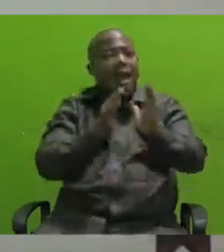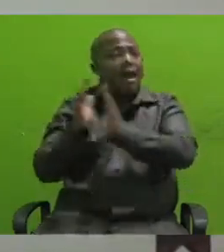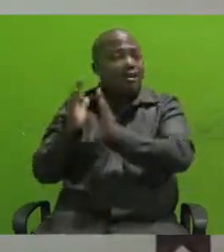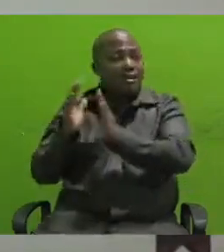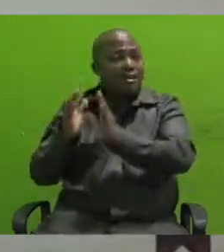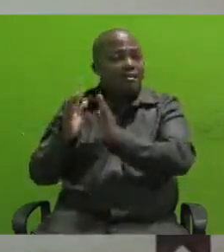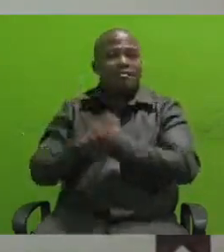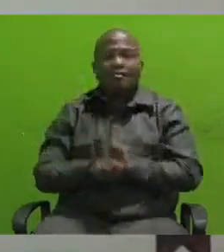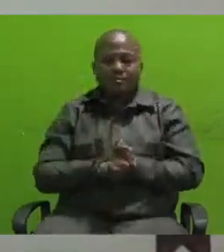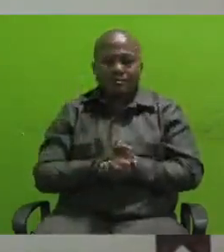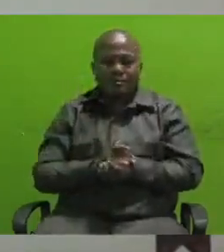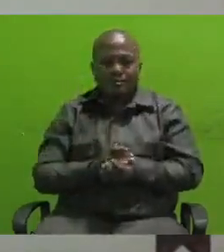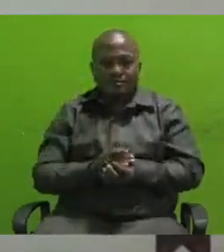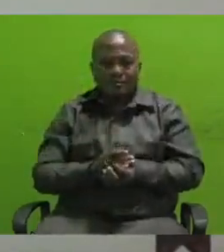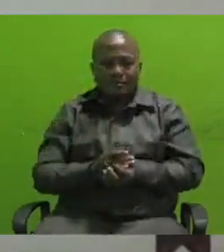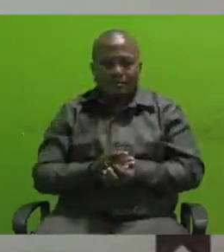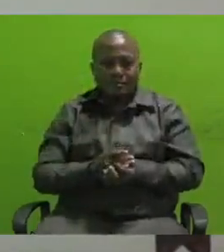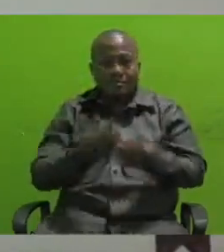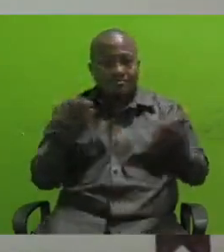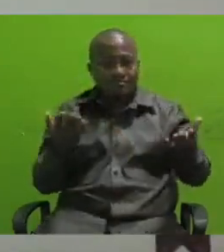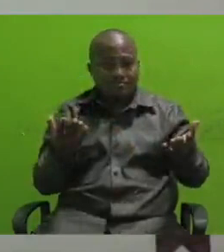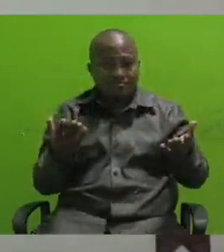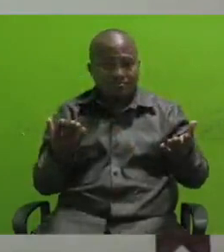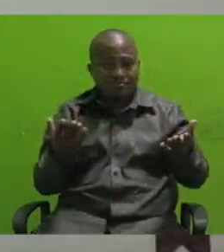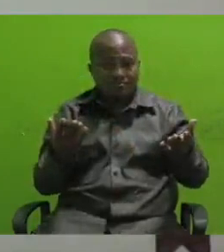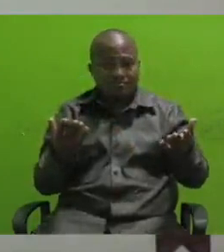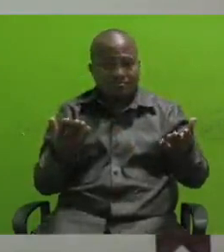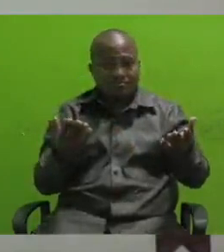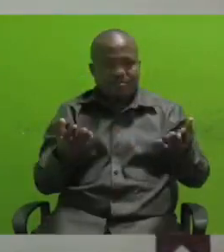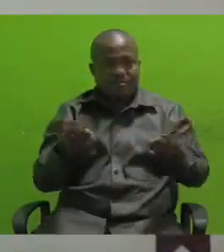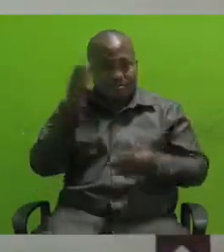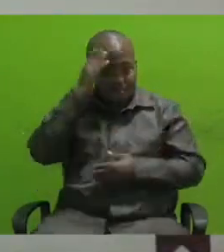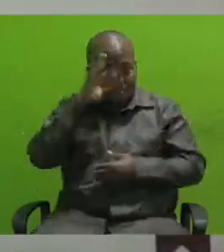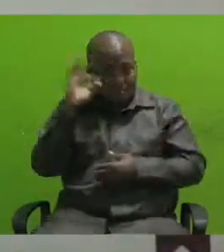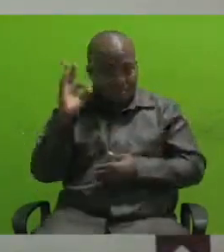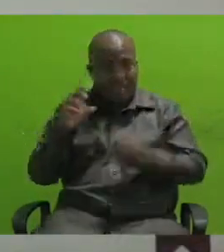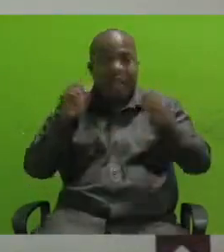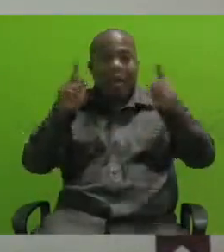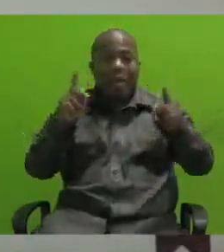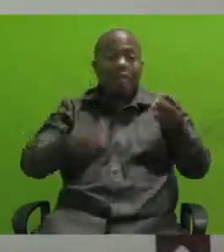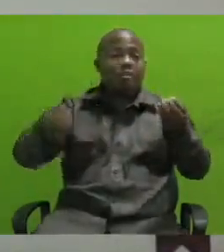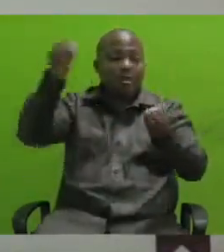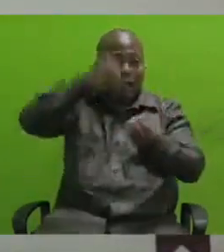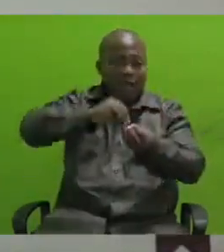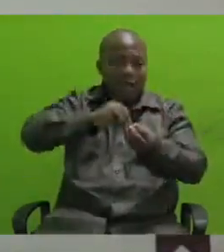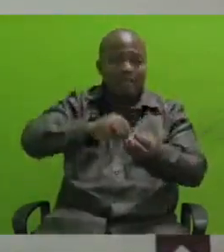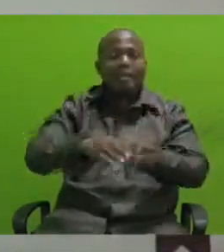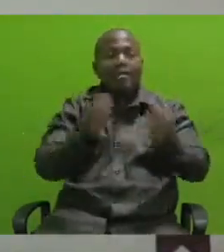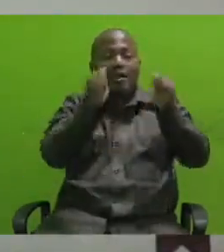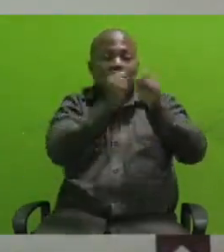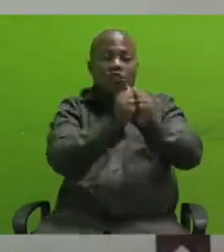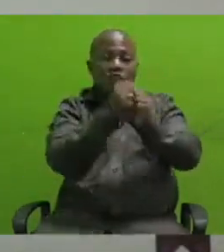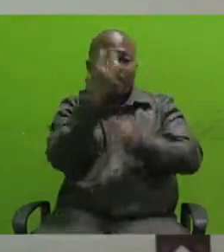go. So what can we do here? Okay, we have to add by 14 throughout. So this